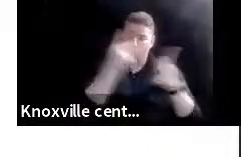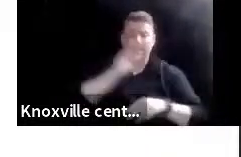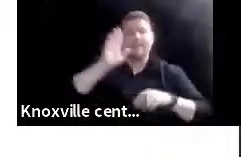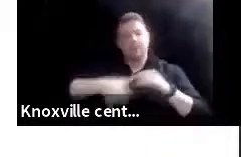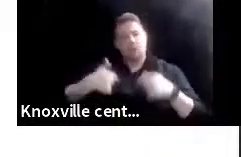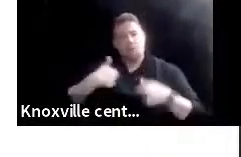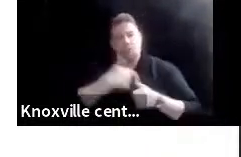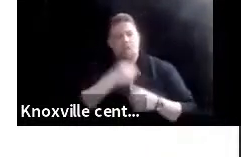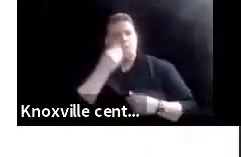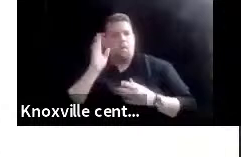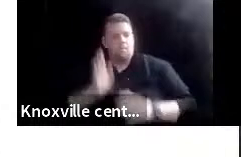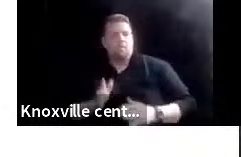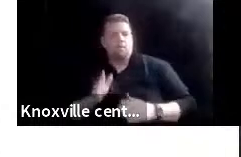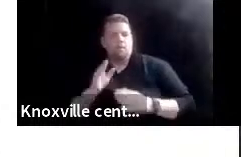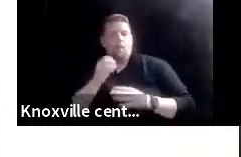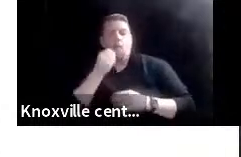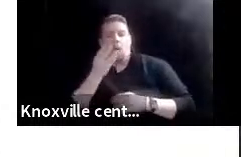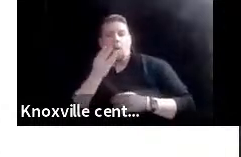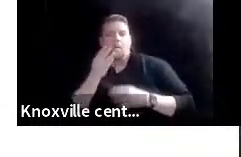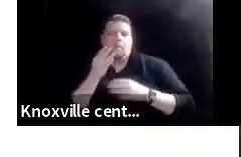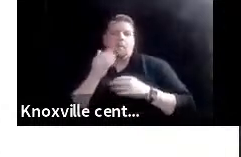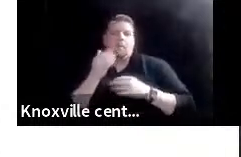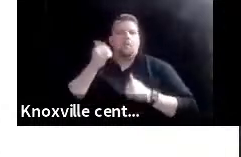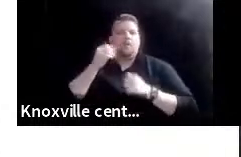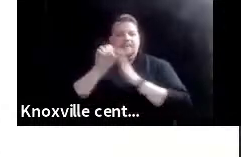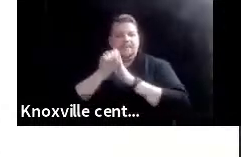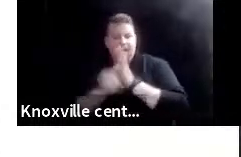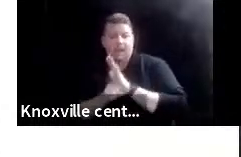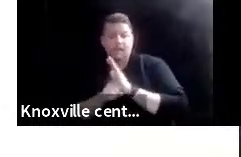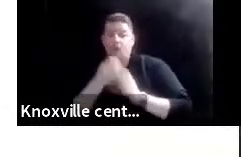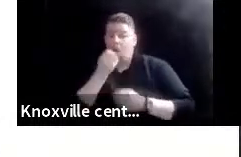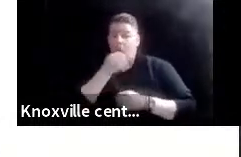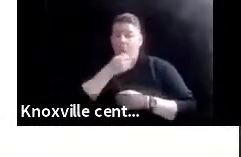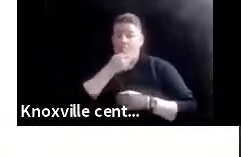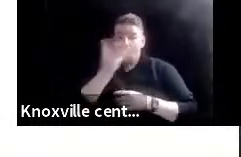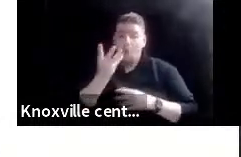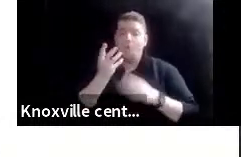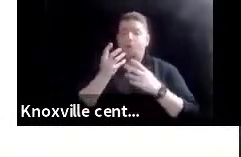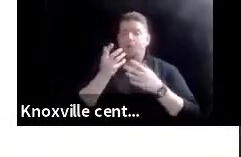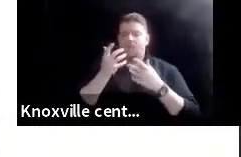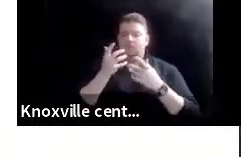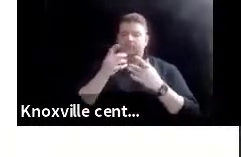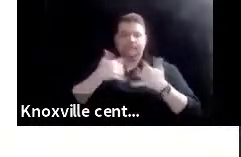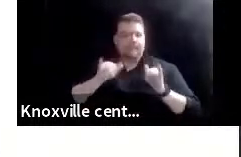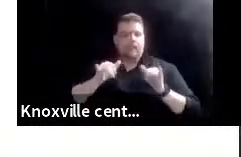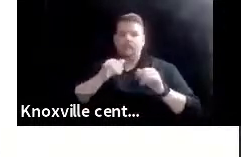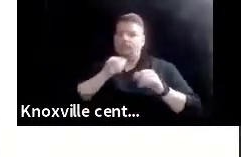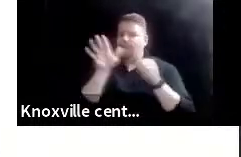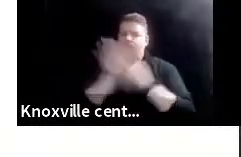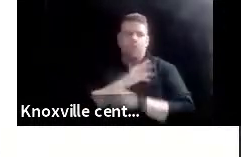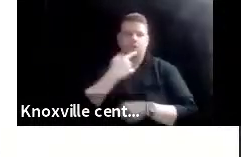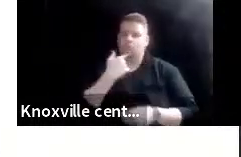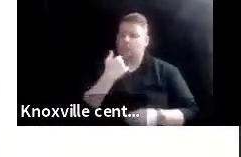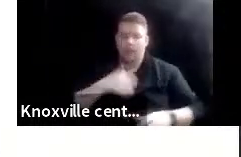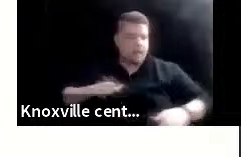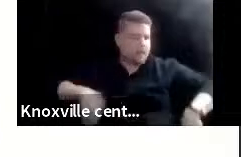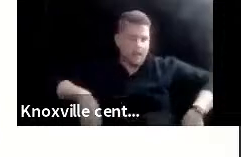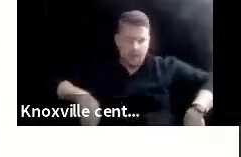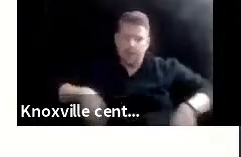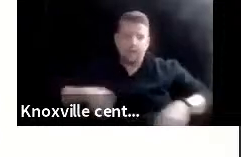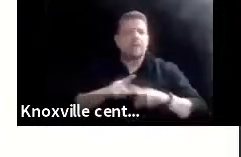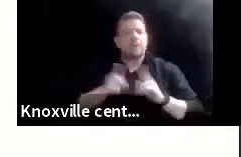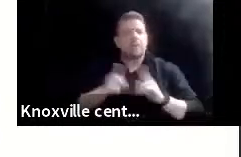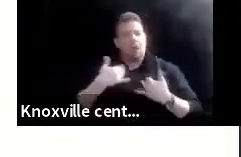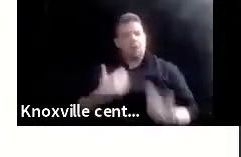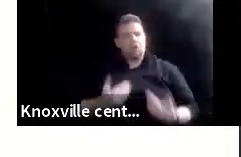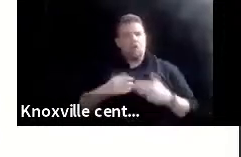are. And the warmer states are really the only ones that are still not completely covered in red. And our